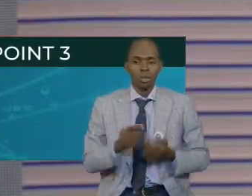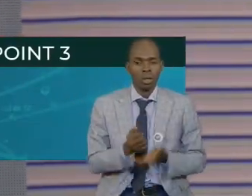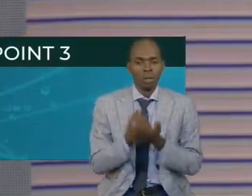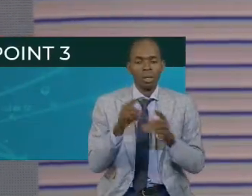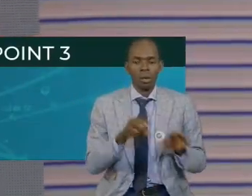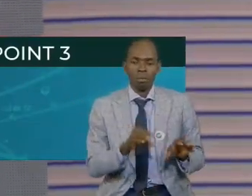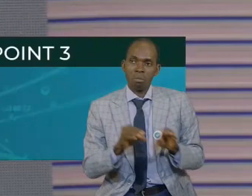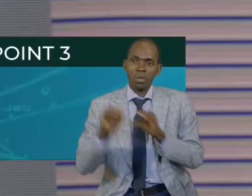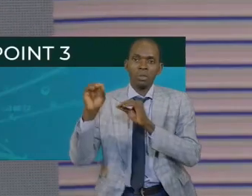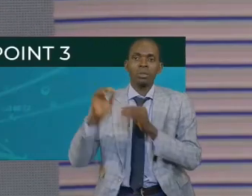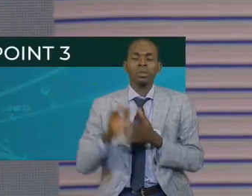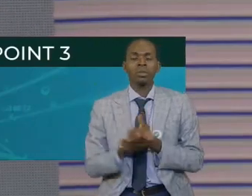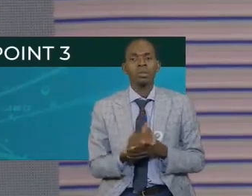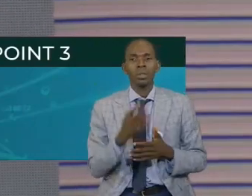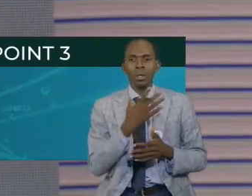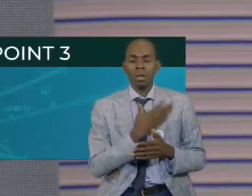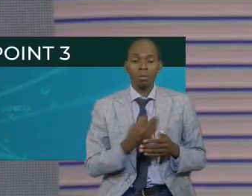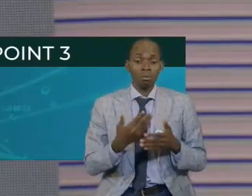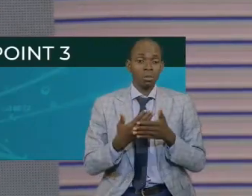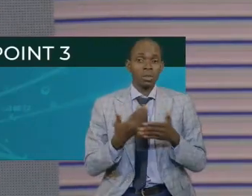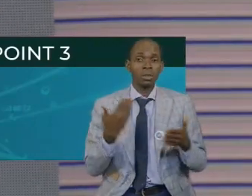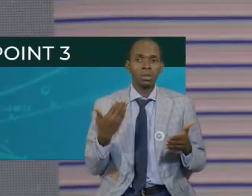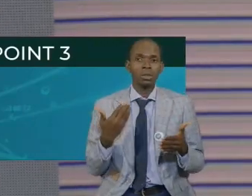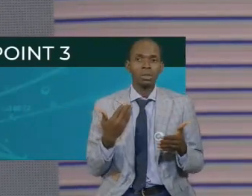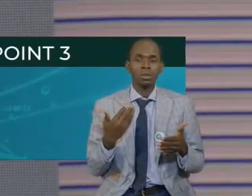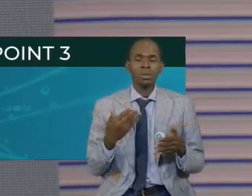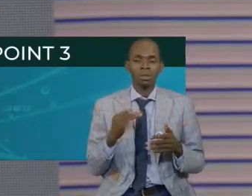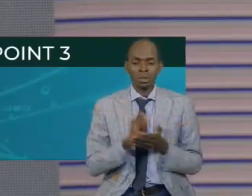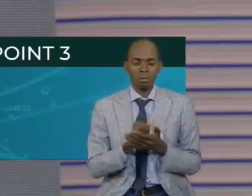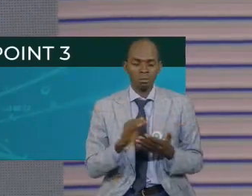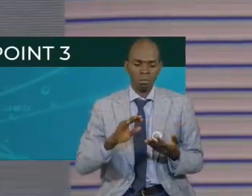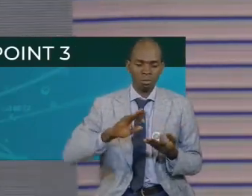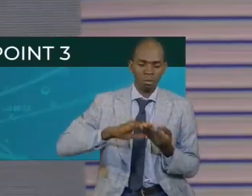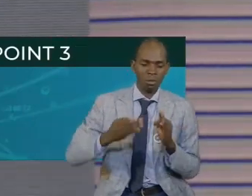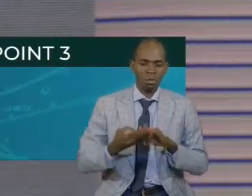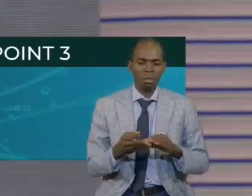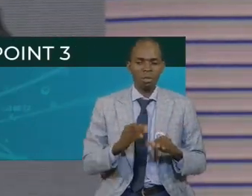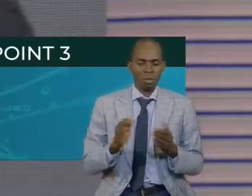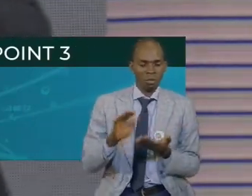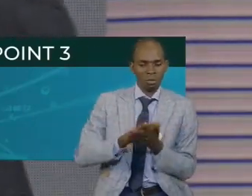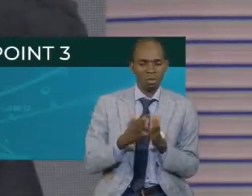And they fold up their tents and they are ready to go on.